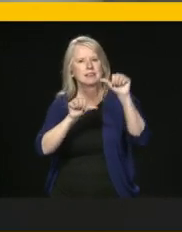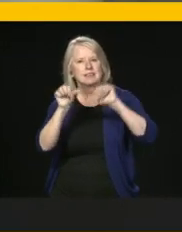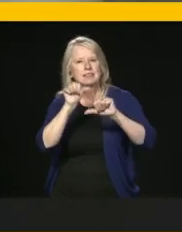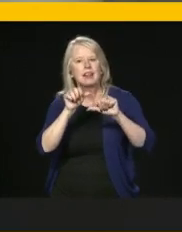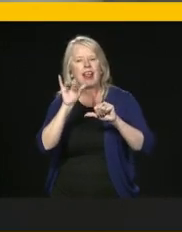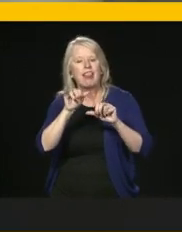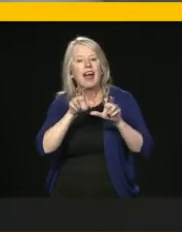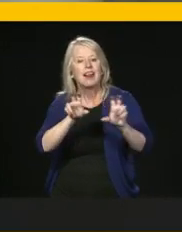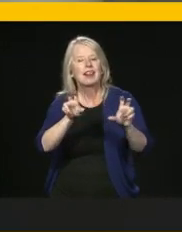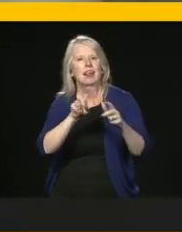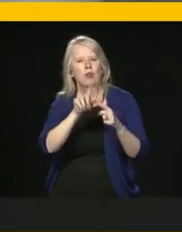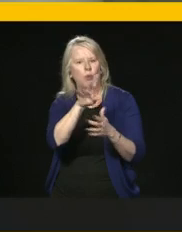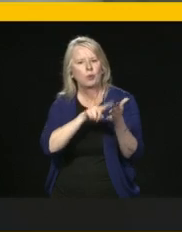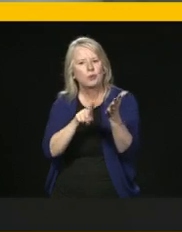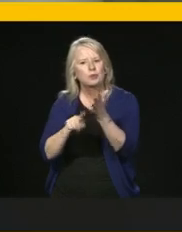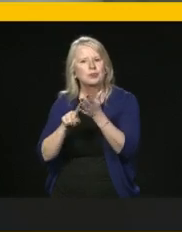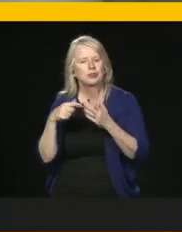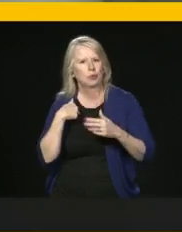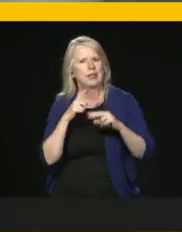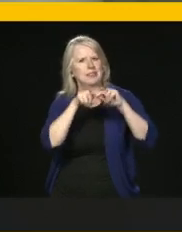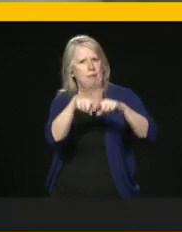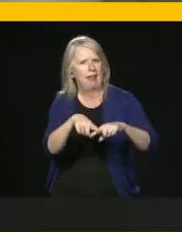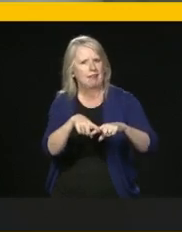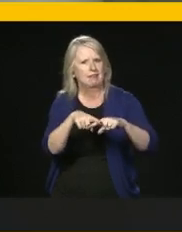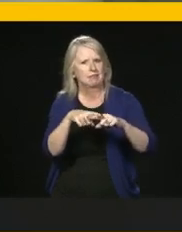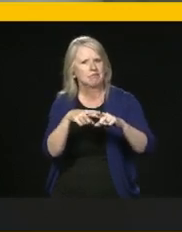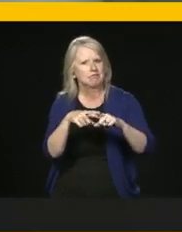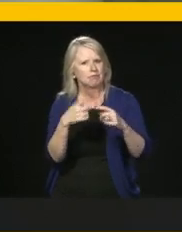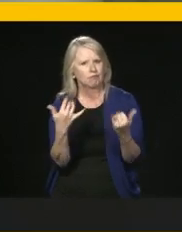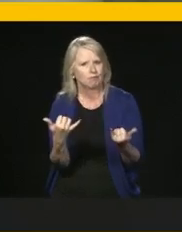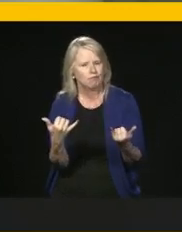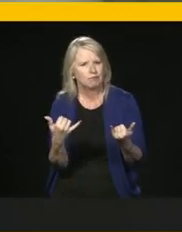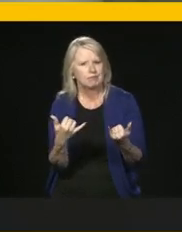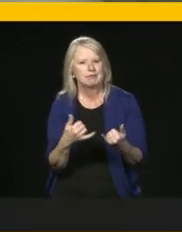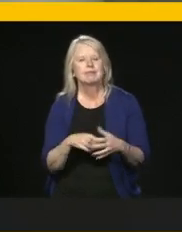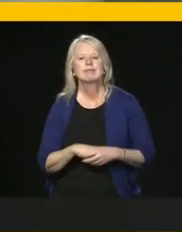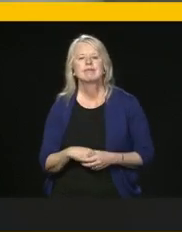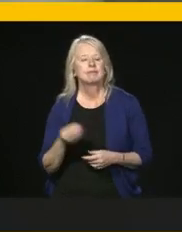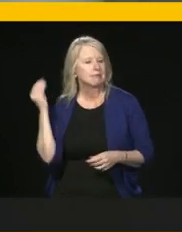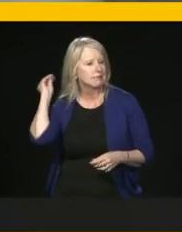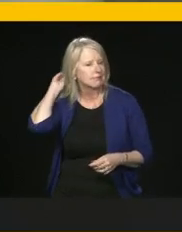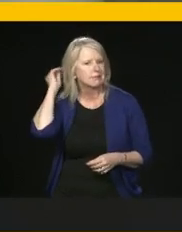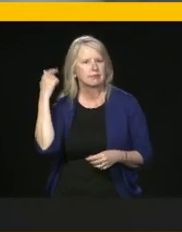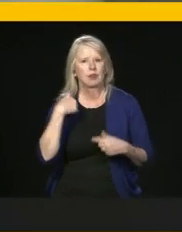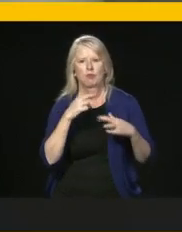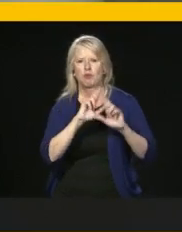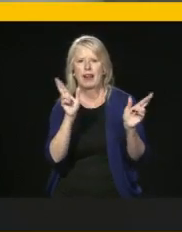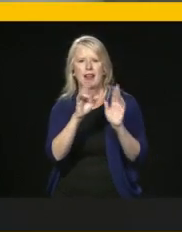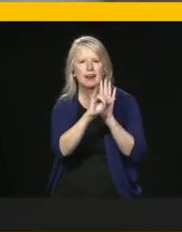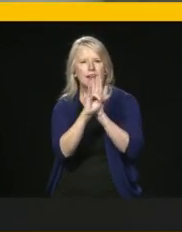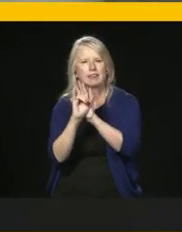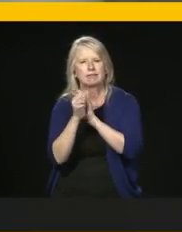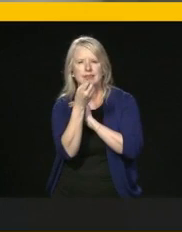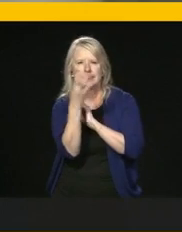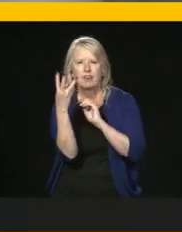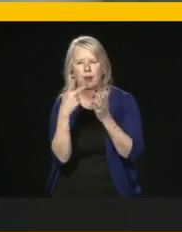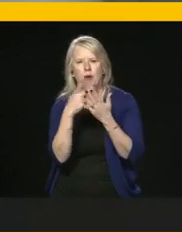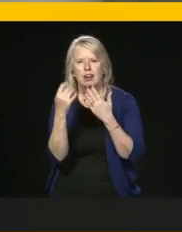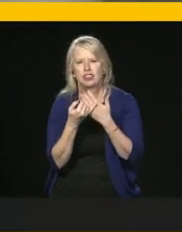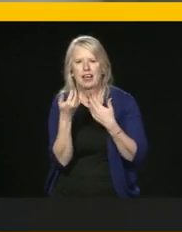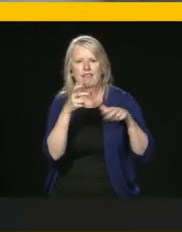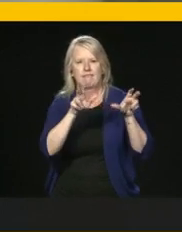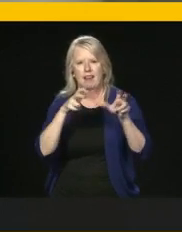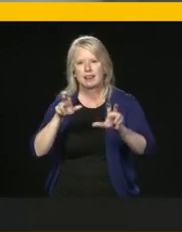today. With that in mind, we've identified several projects for investment that are already underway from university